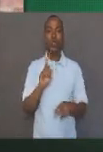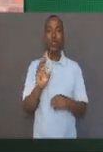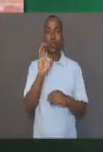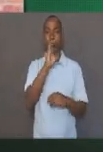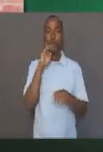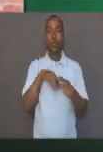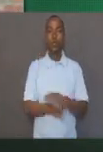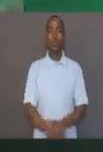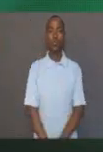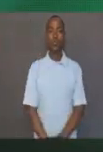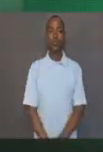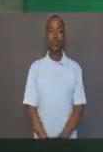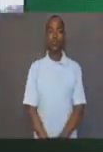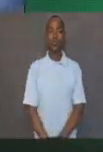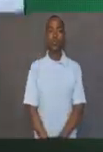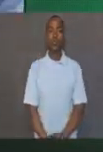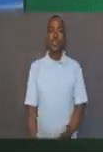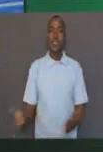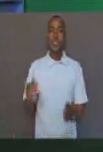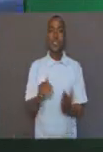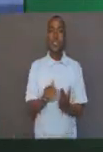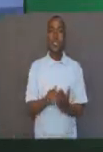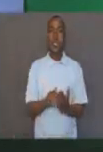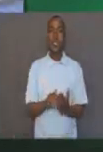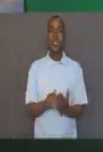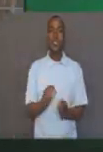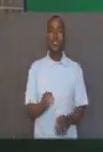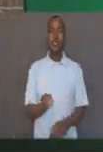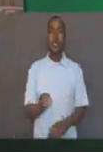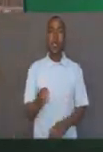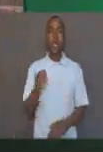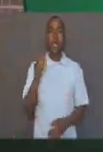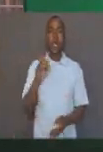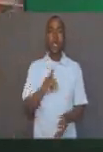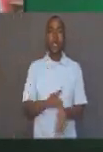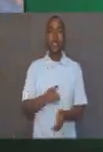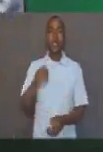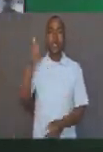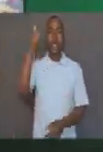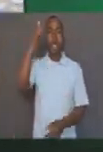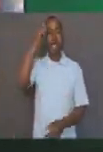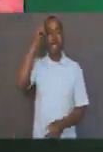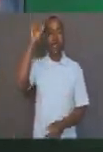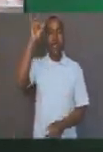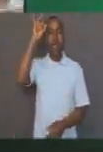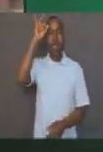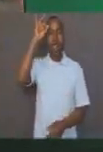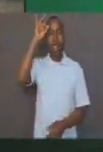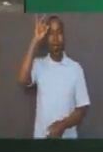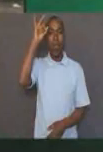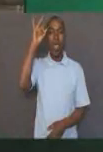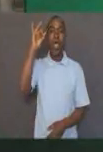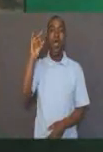country. It is also the home of Akiliu Lema Institute